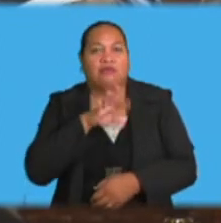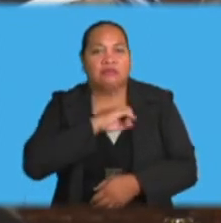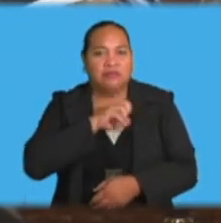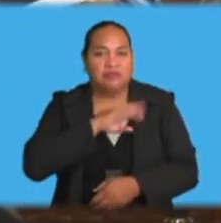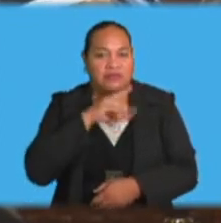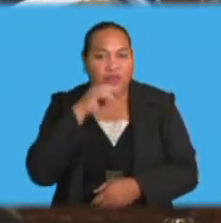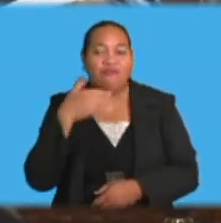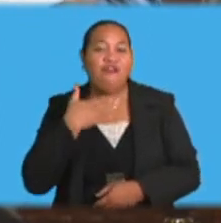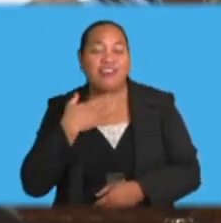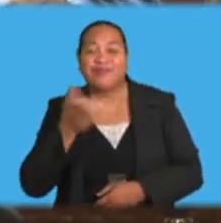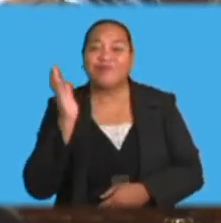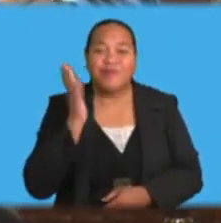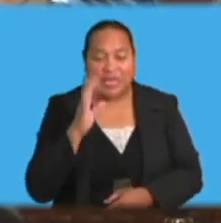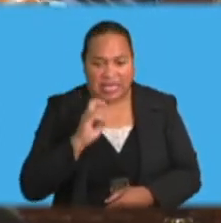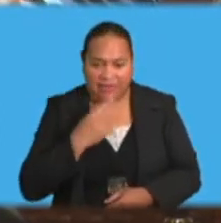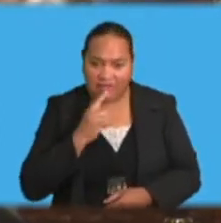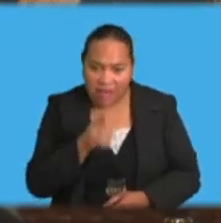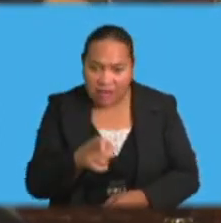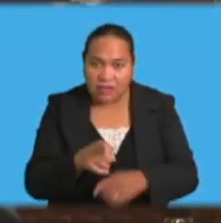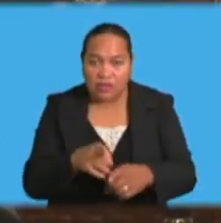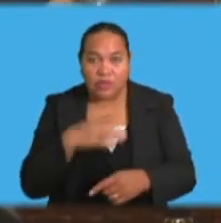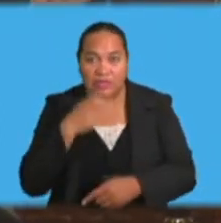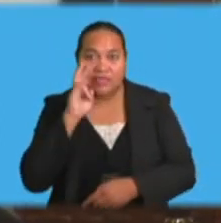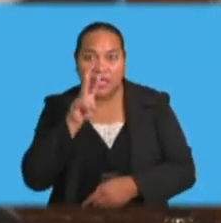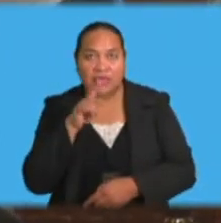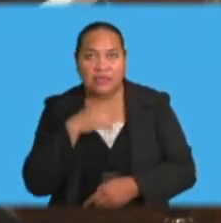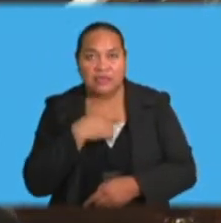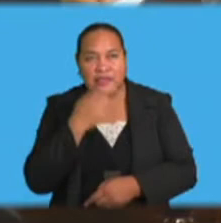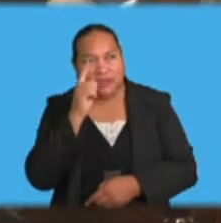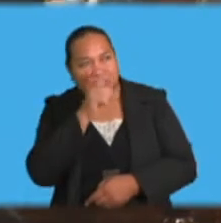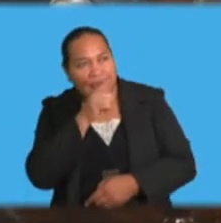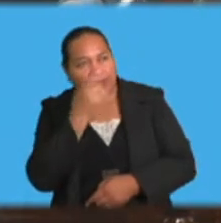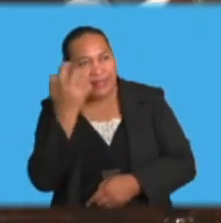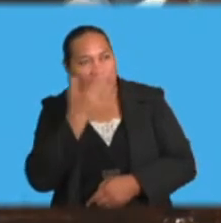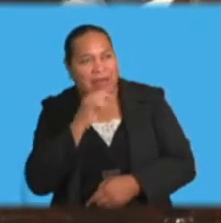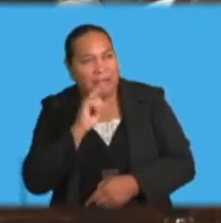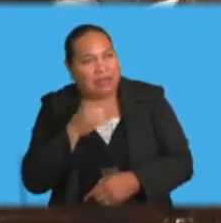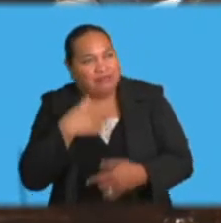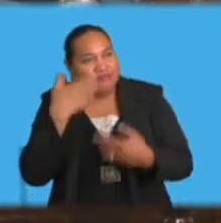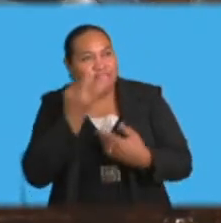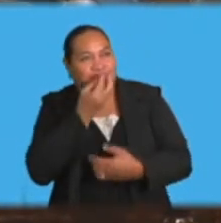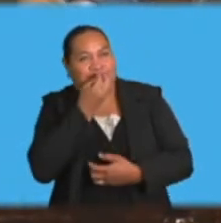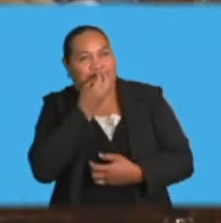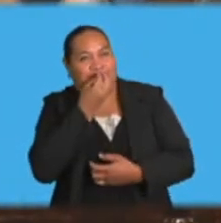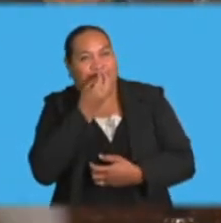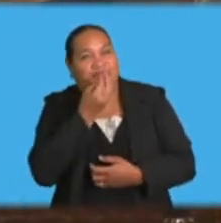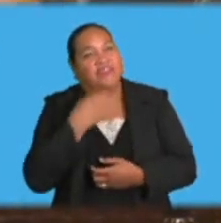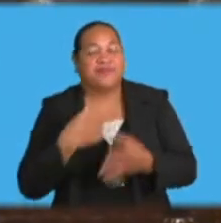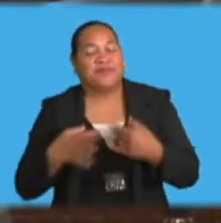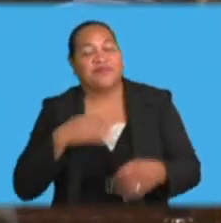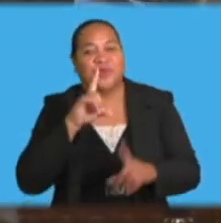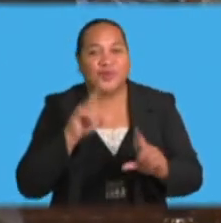concerns. And if they are told to do something that they can obviously see that it's dangerous, but because they're not empowered to voice their concerns, they just go ahead